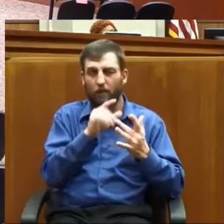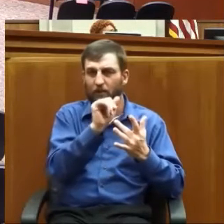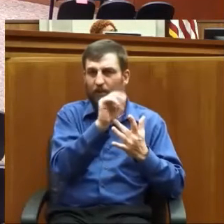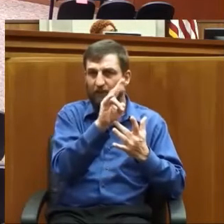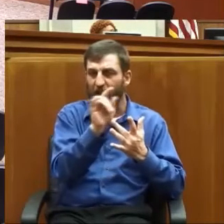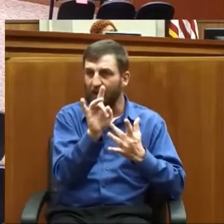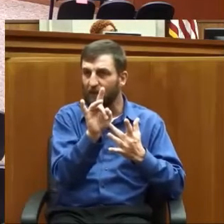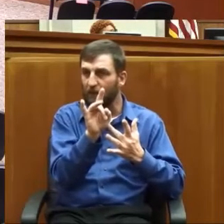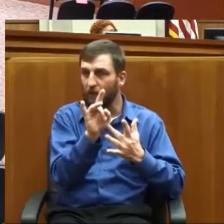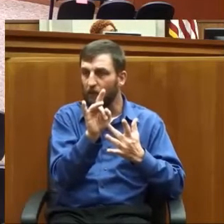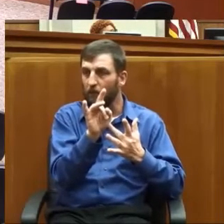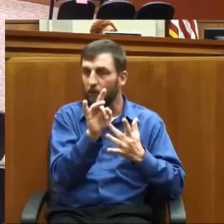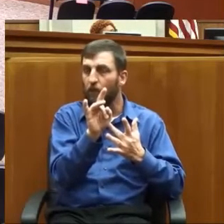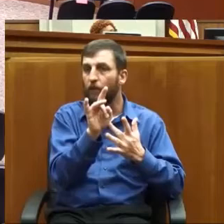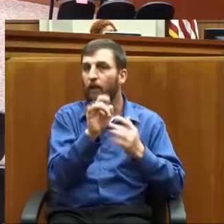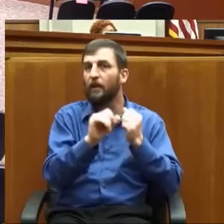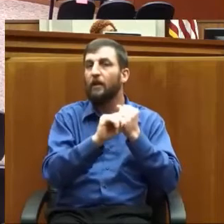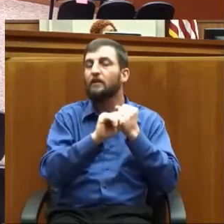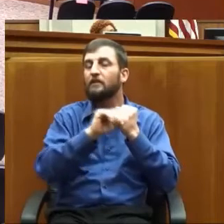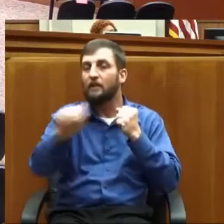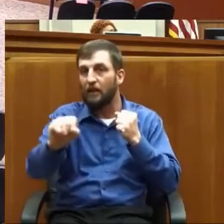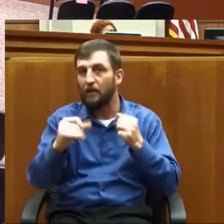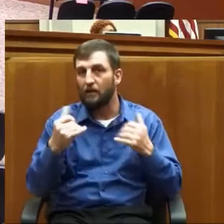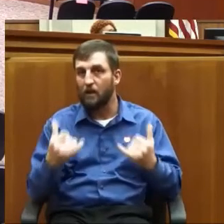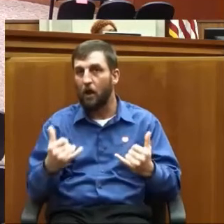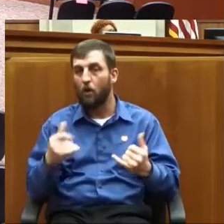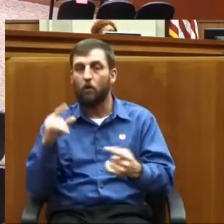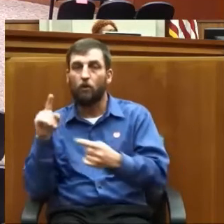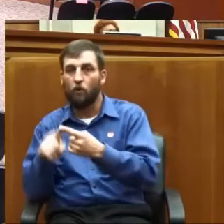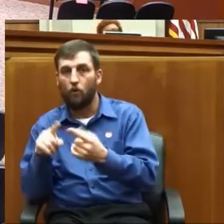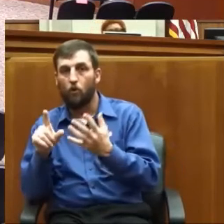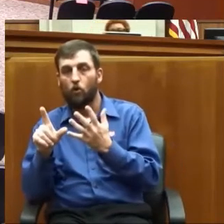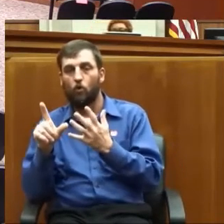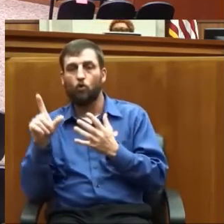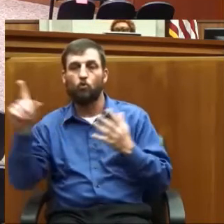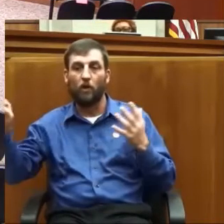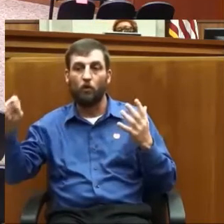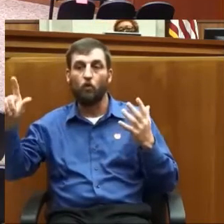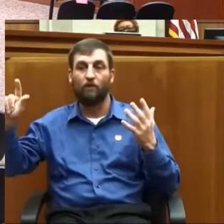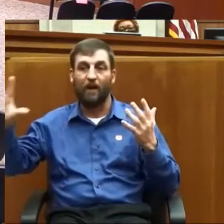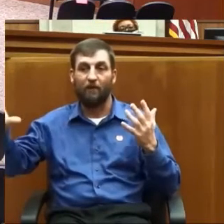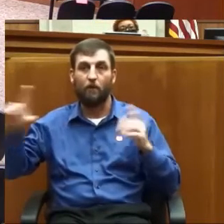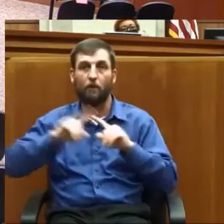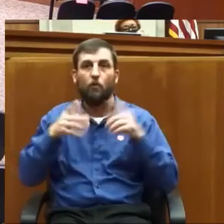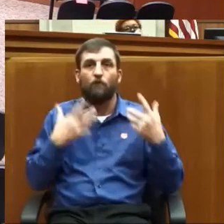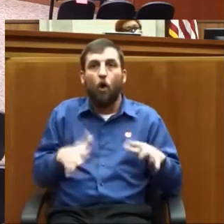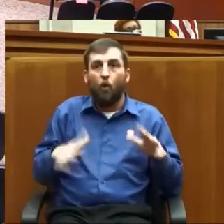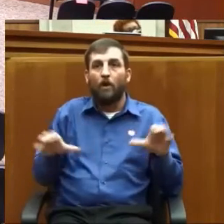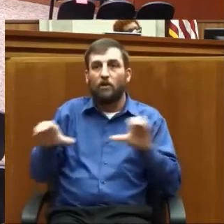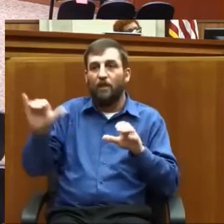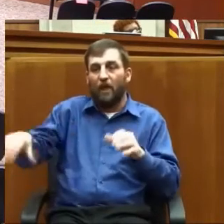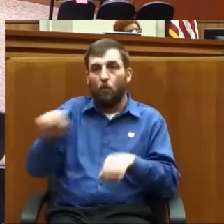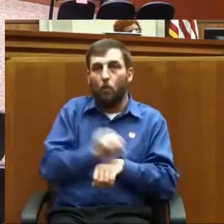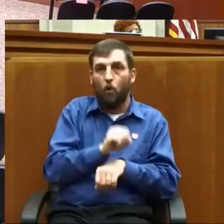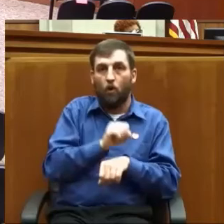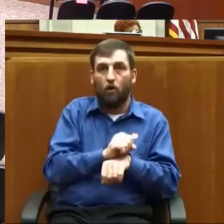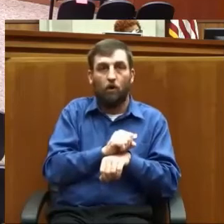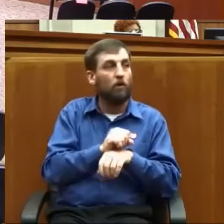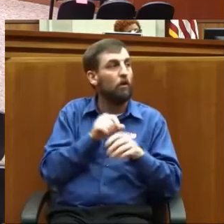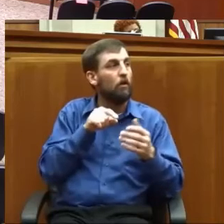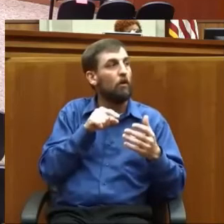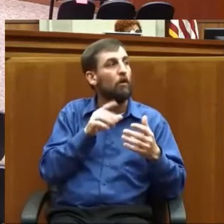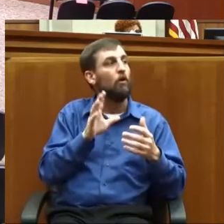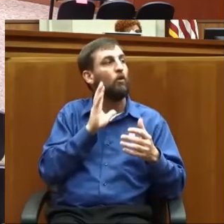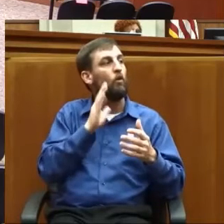was, 17, 18. So it's extended out now through 2025, but we've already done that work. So we